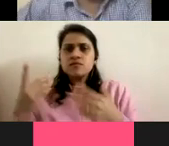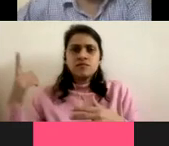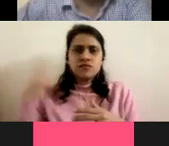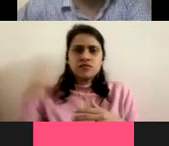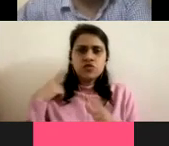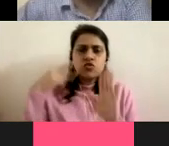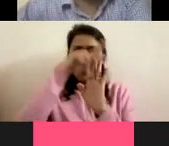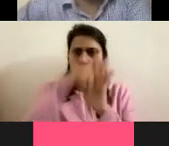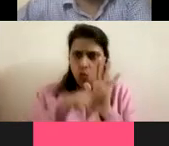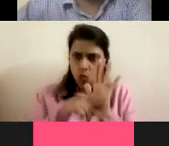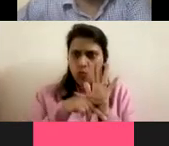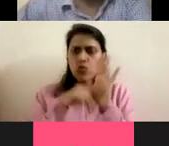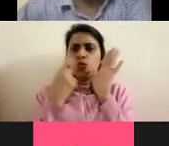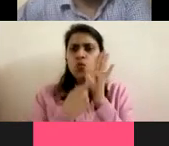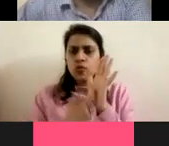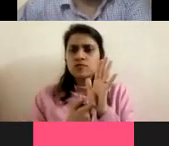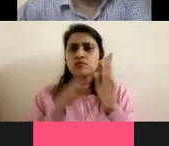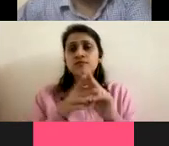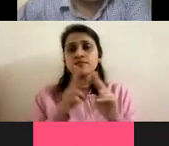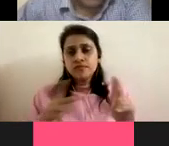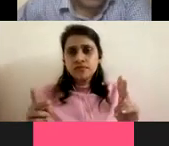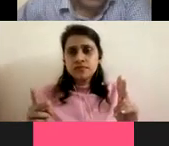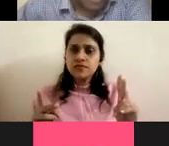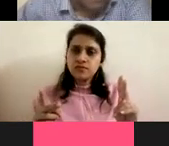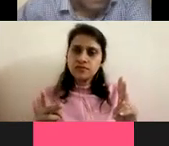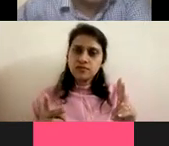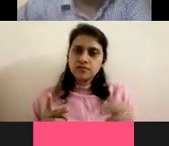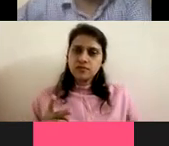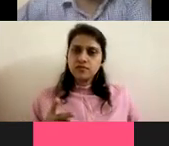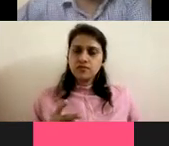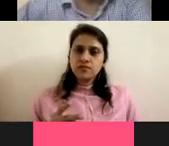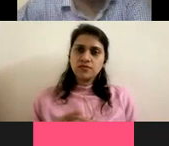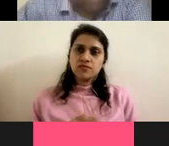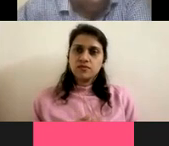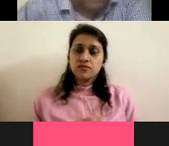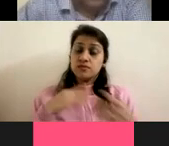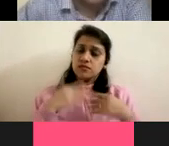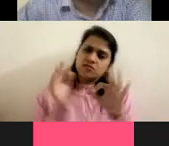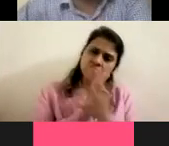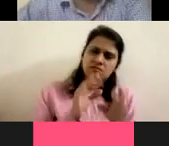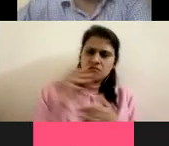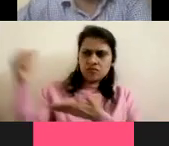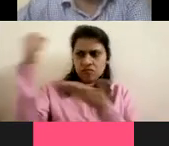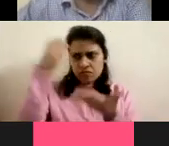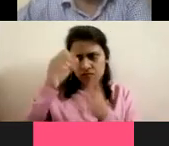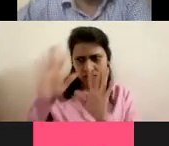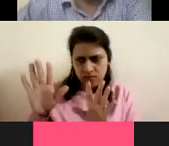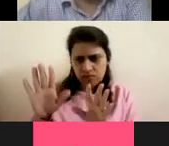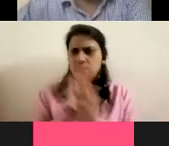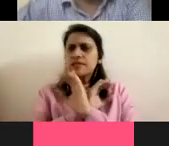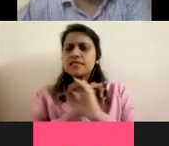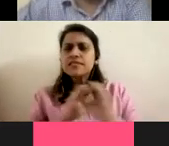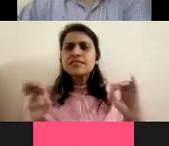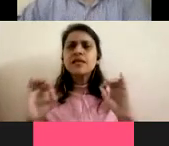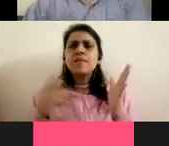policies publish hona chahiye and aapki readiness hona chahiye budget hona chahiye centralize karna chahiye budget ye